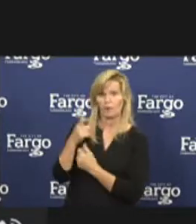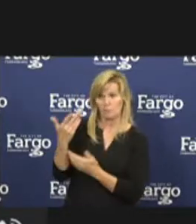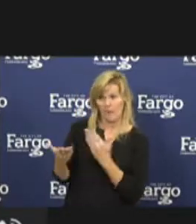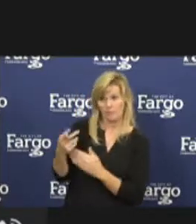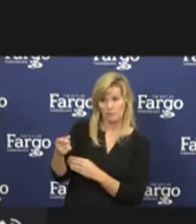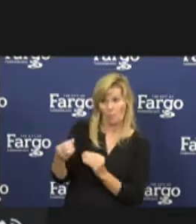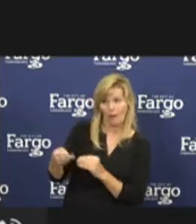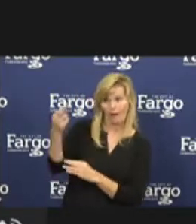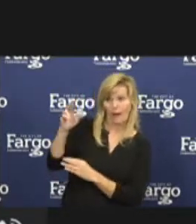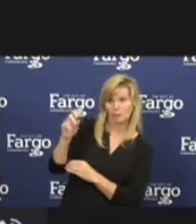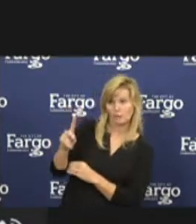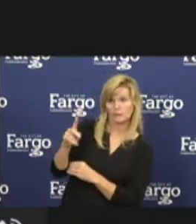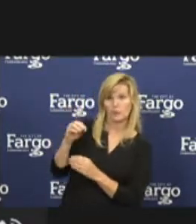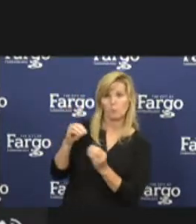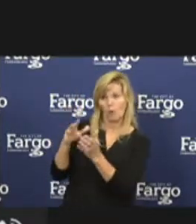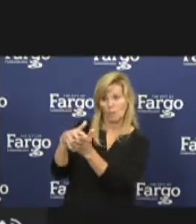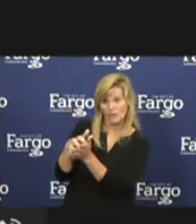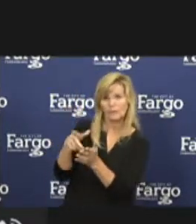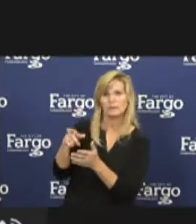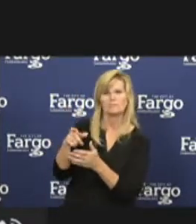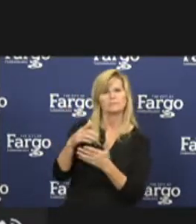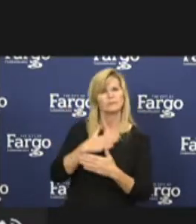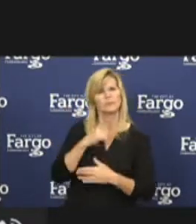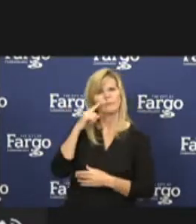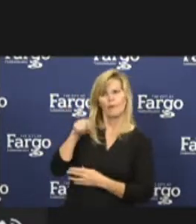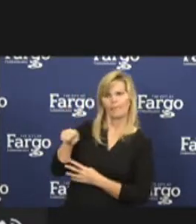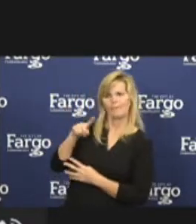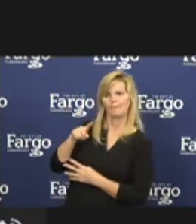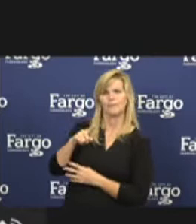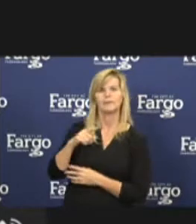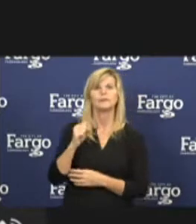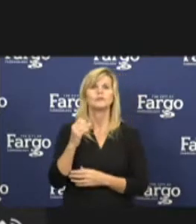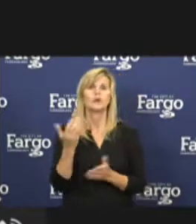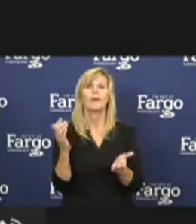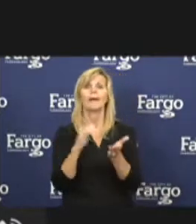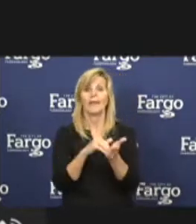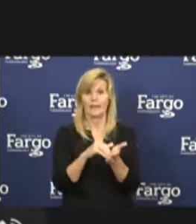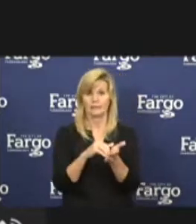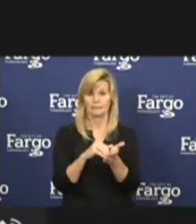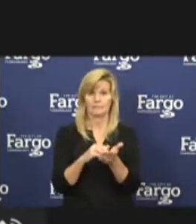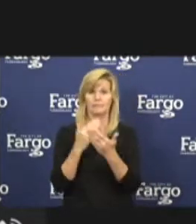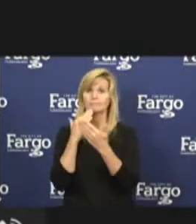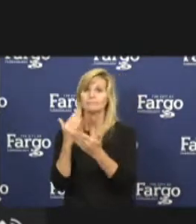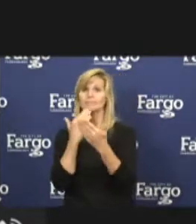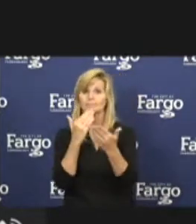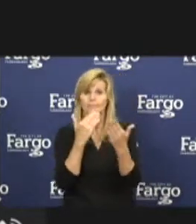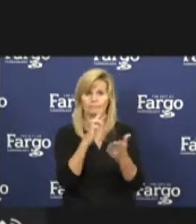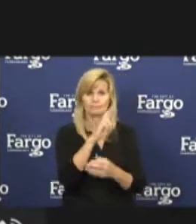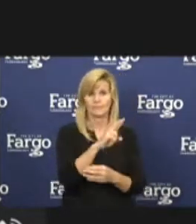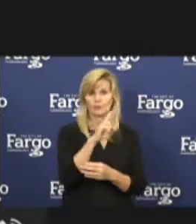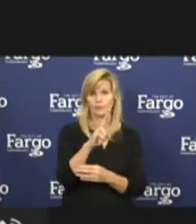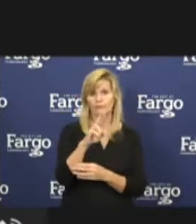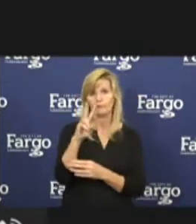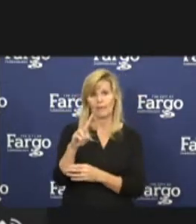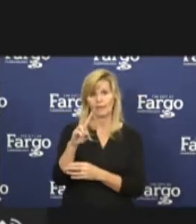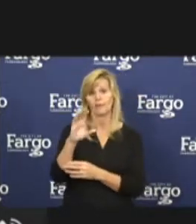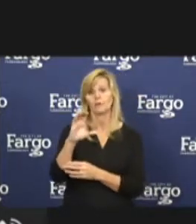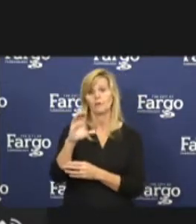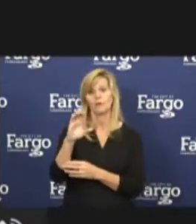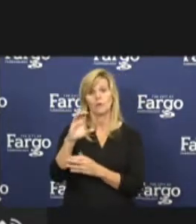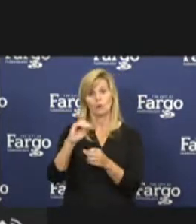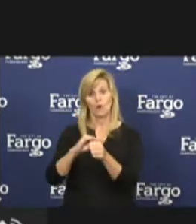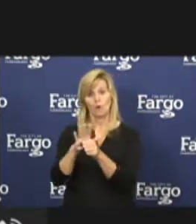higher risk and more vulnerable. In closing, I want to again extend gratitude to the Red River Valley COVID-19 Task